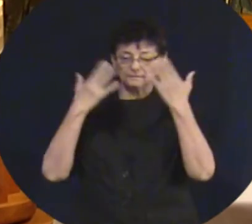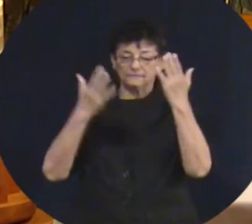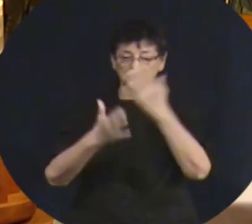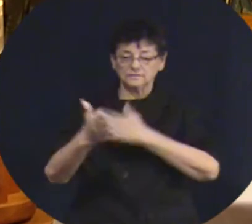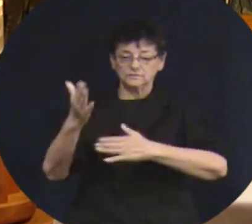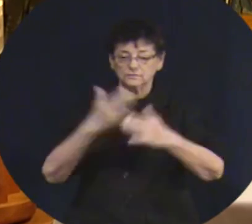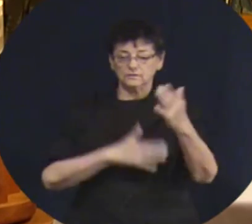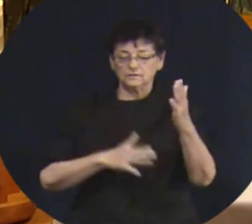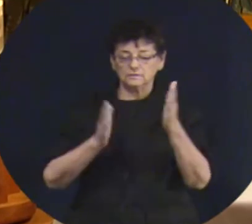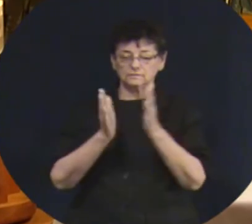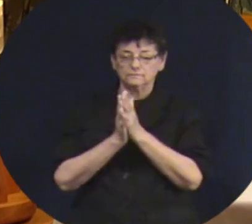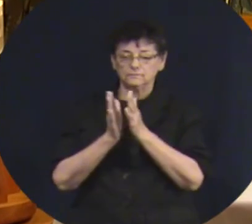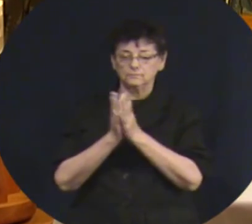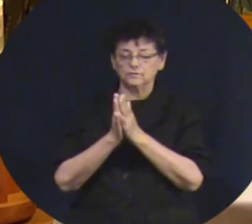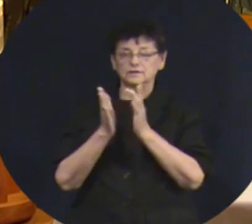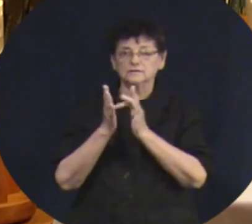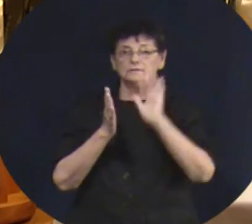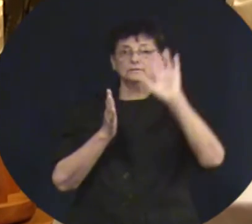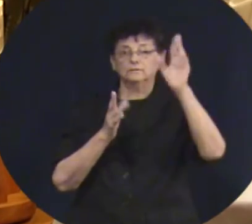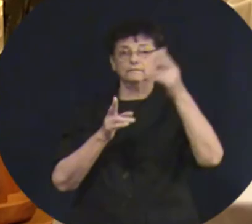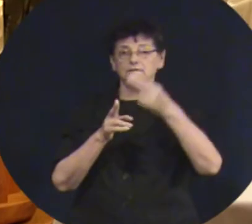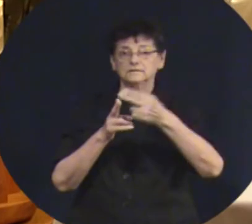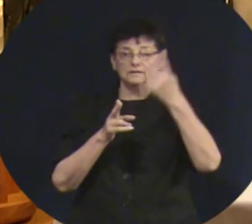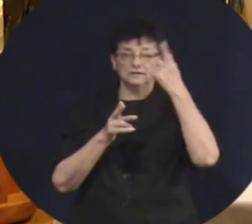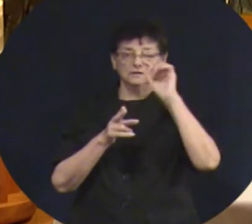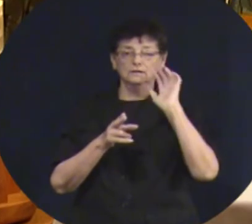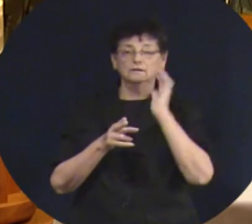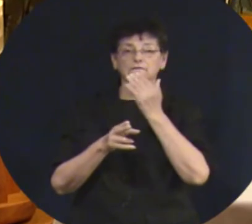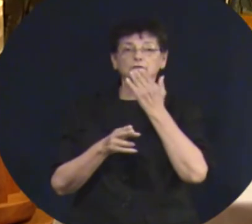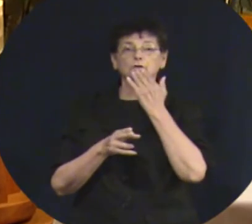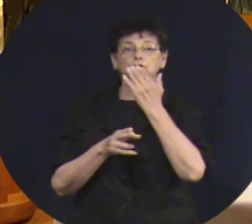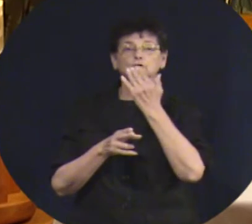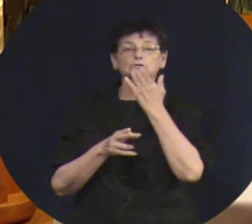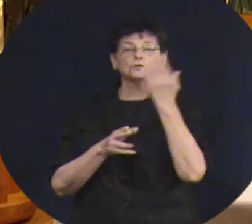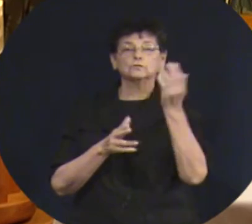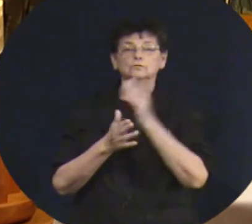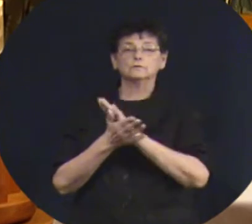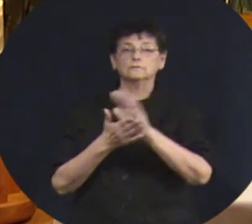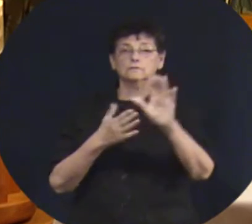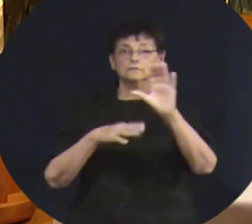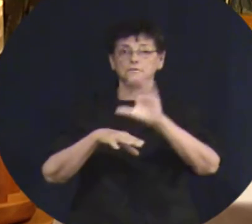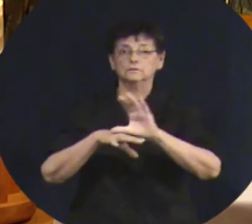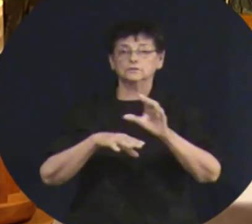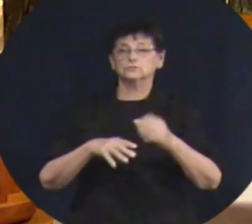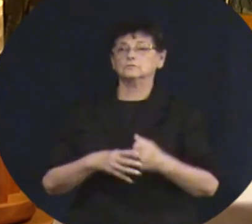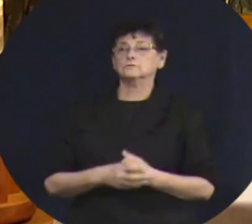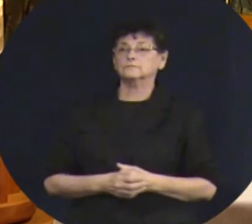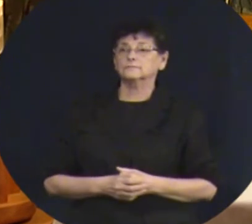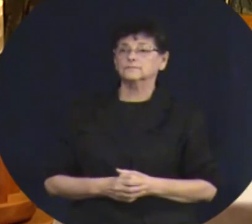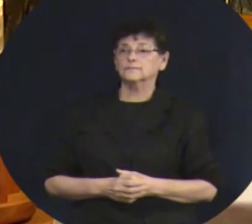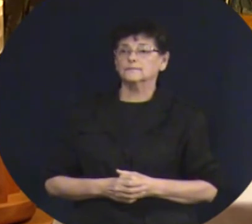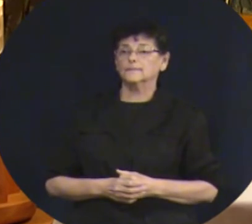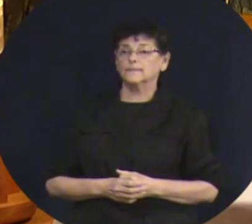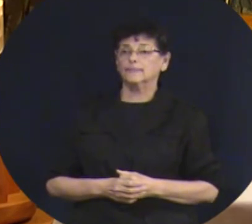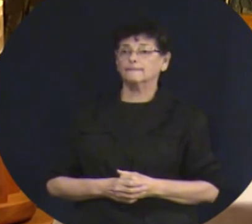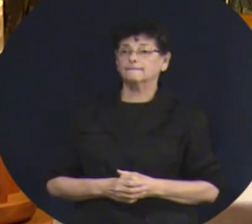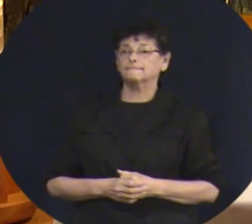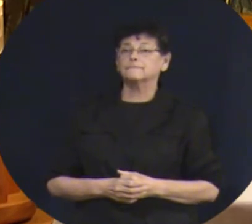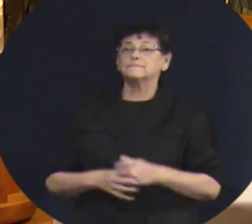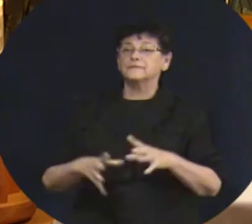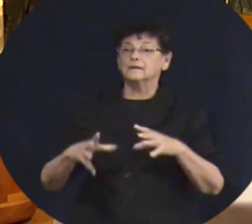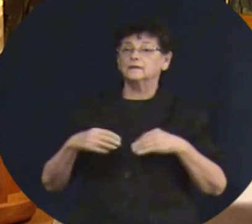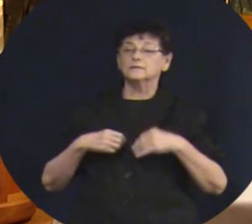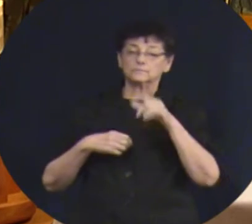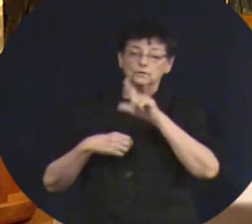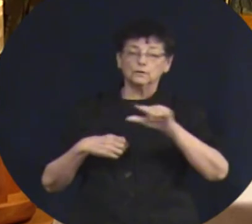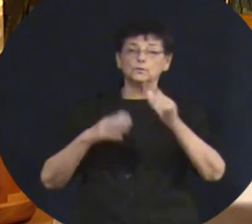the sacrifice at your hands for the praise and glory of his name, for our good and the good of all of his holy church. Accept, O